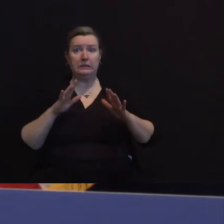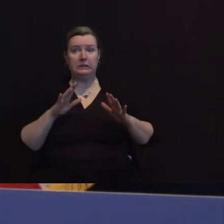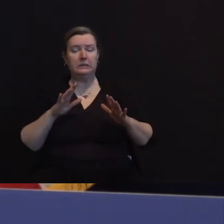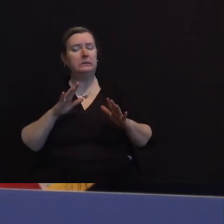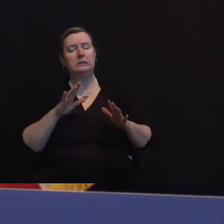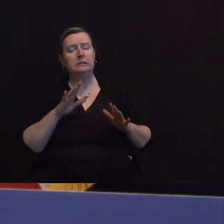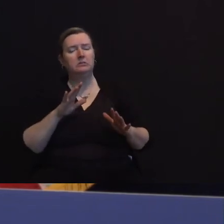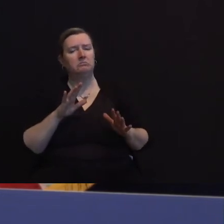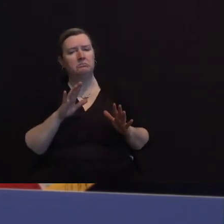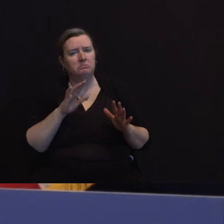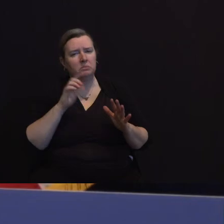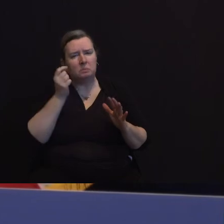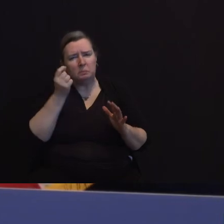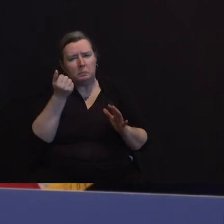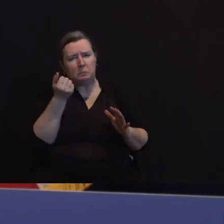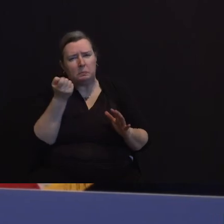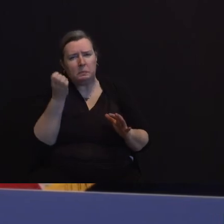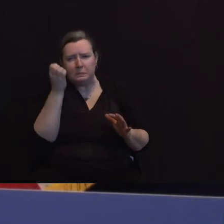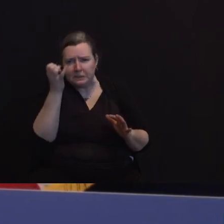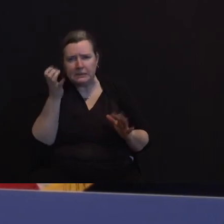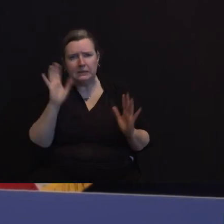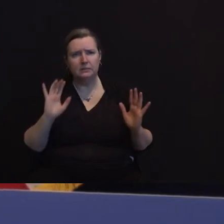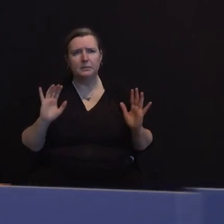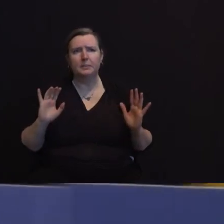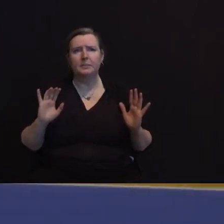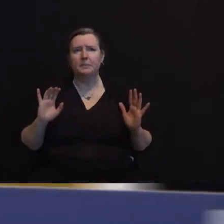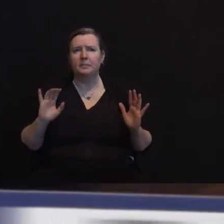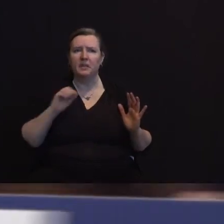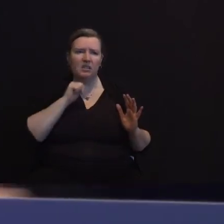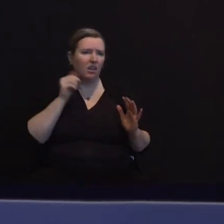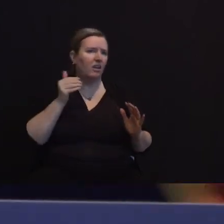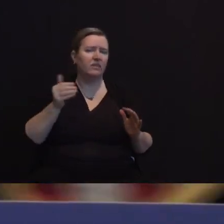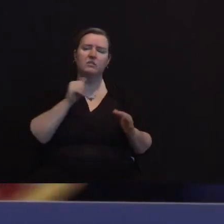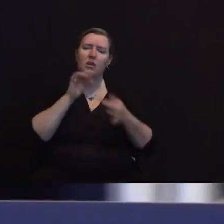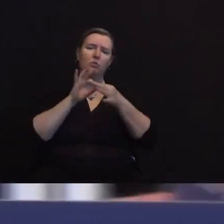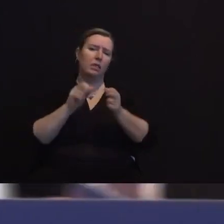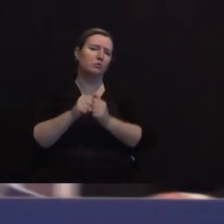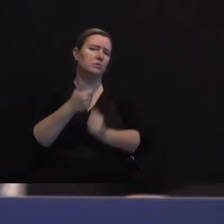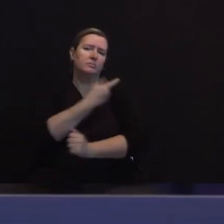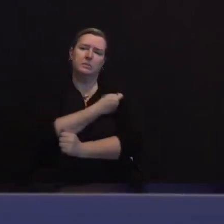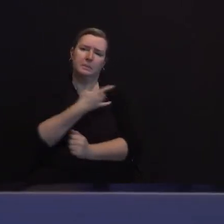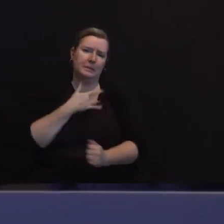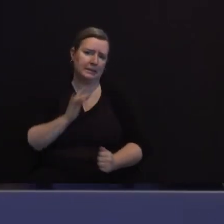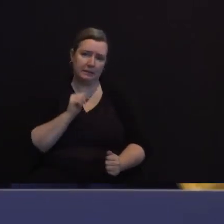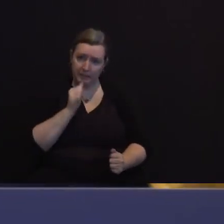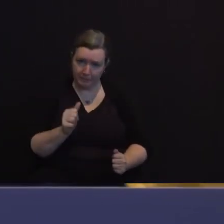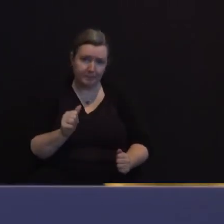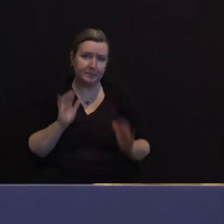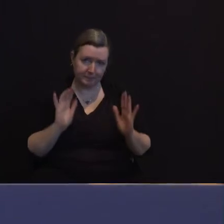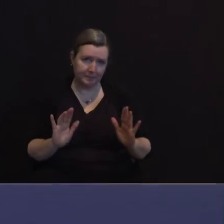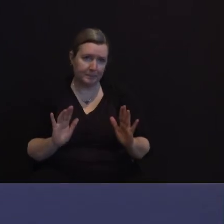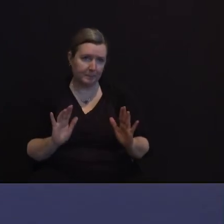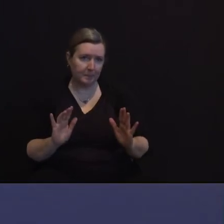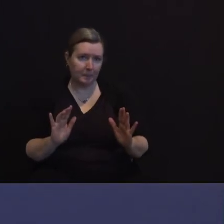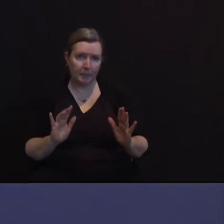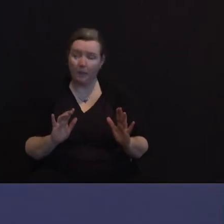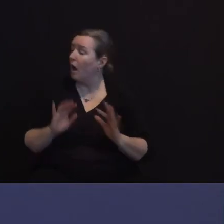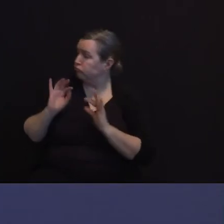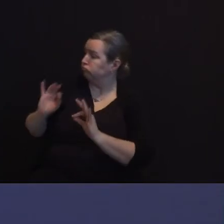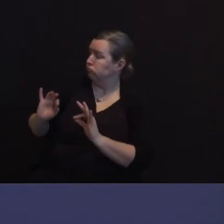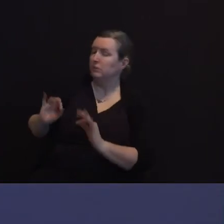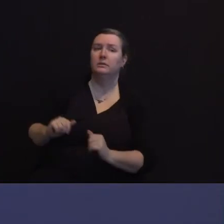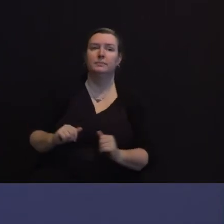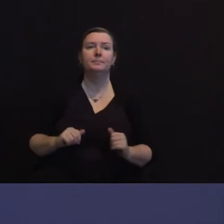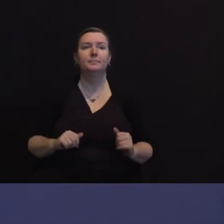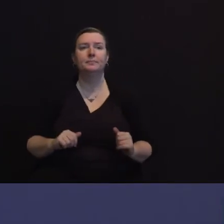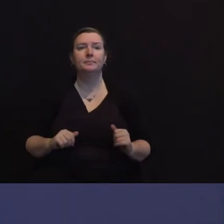vaccine. Judy, would you? Absolutely. Yep. That's it, folks. So listen, thank you. We will be